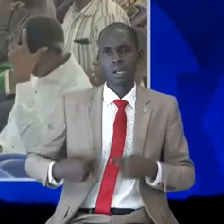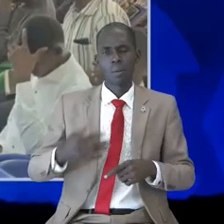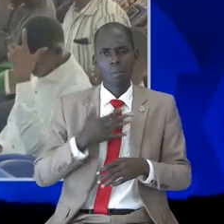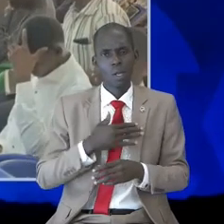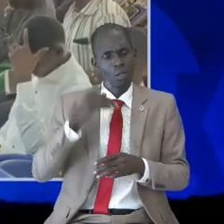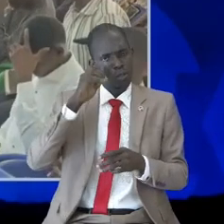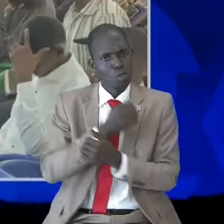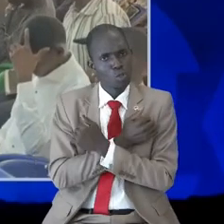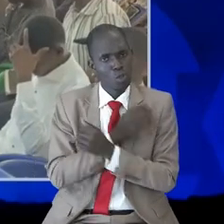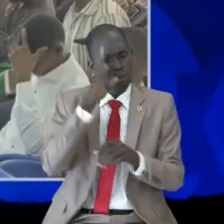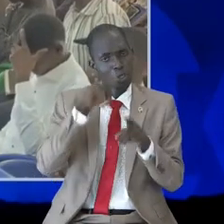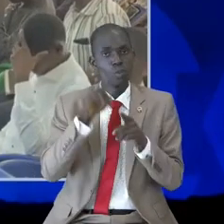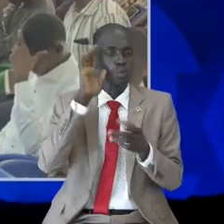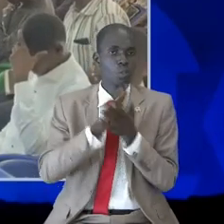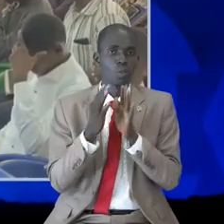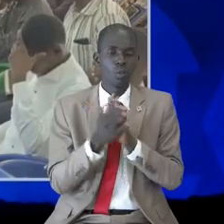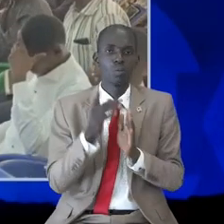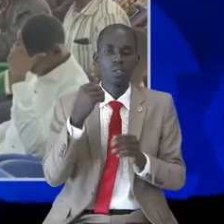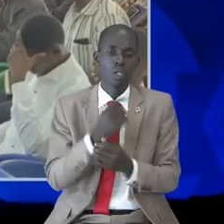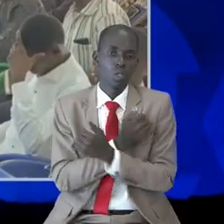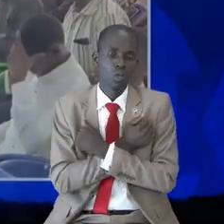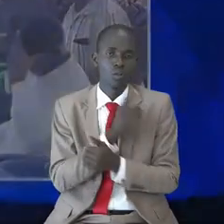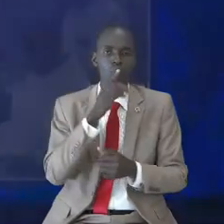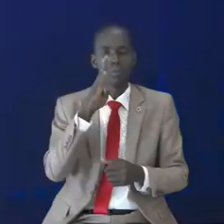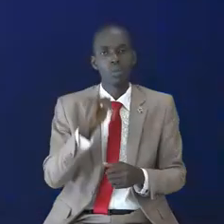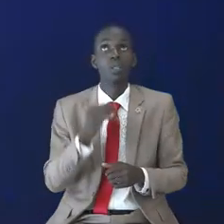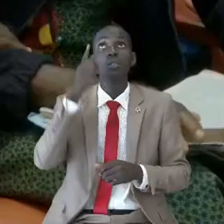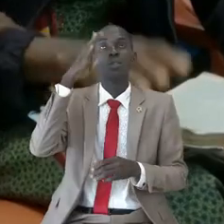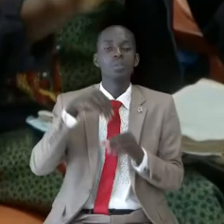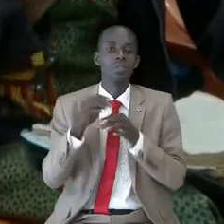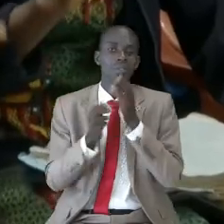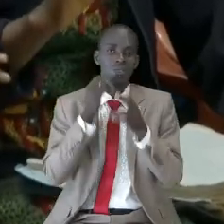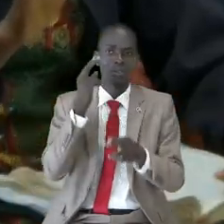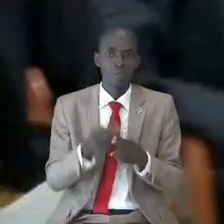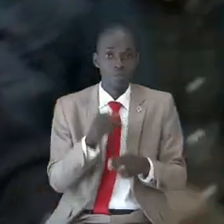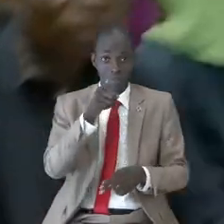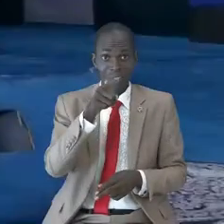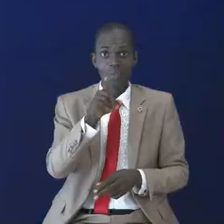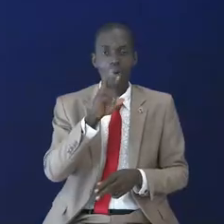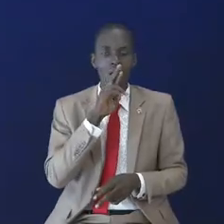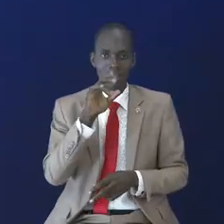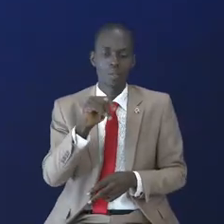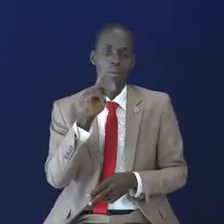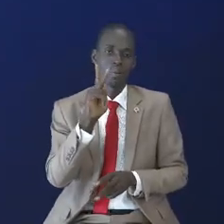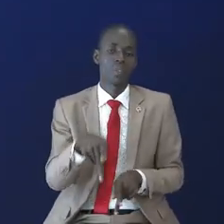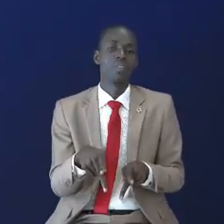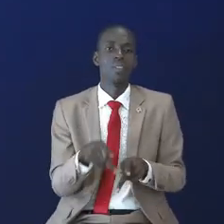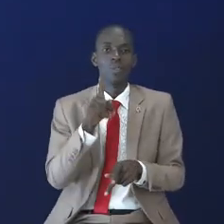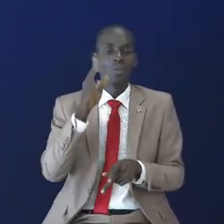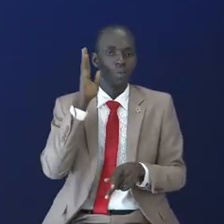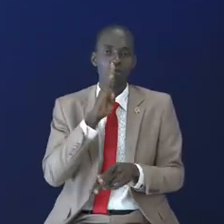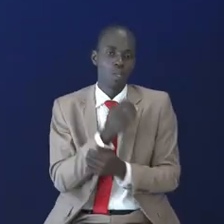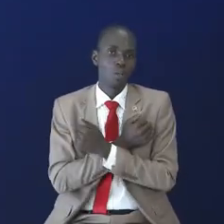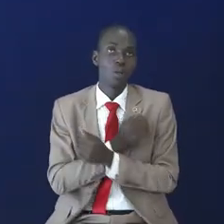becoming beloved of the Lord. Am I talking to somebody there? Yes, you are the one I'm talking to. You'll be a beloved of the